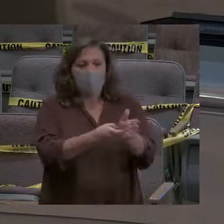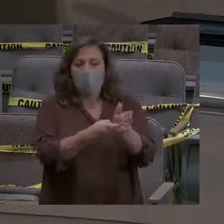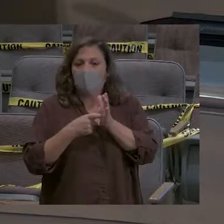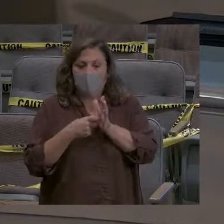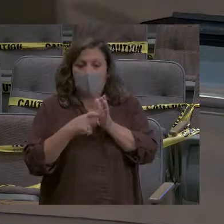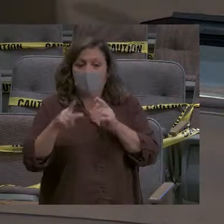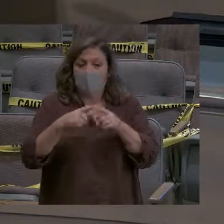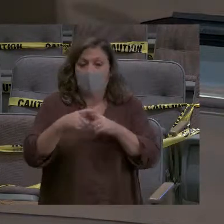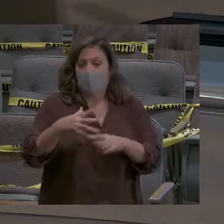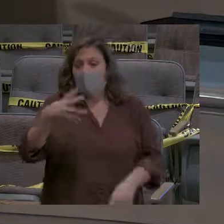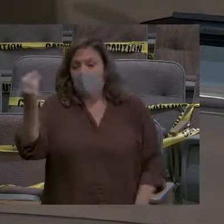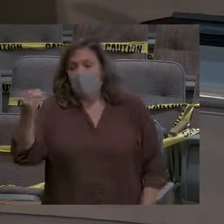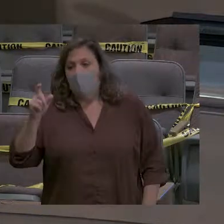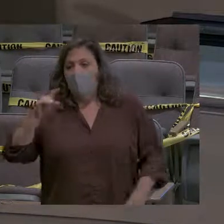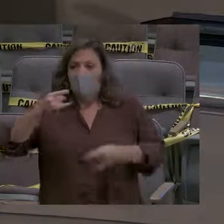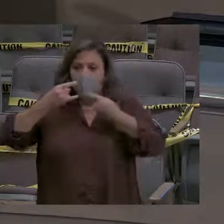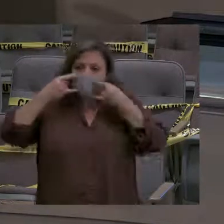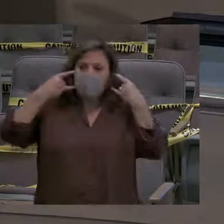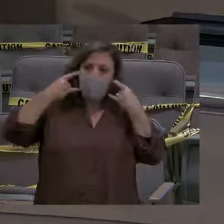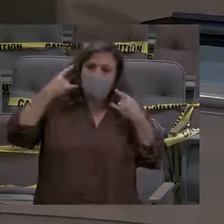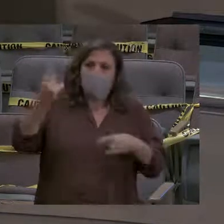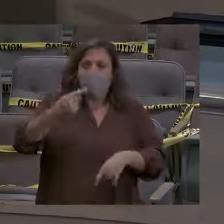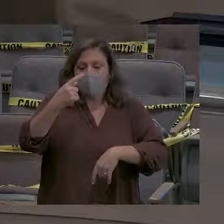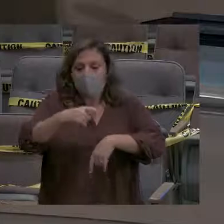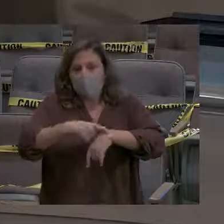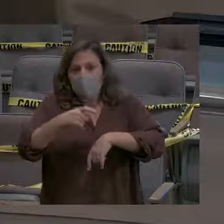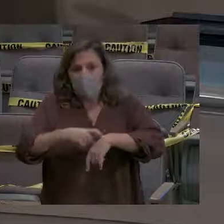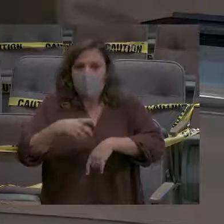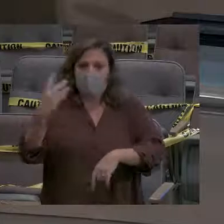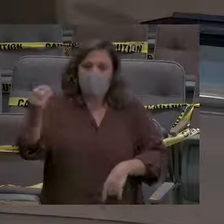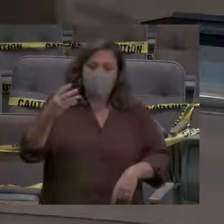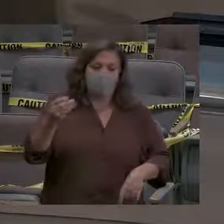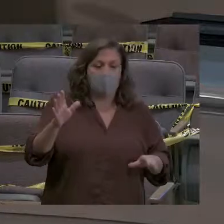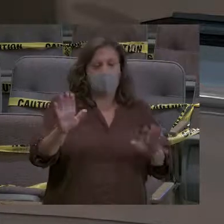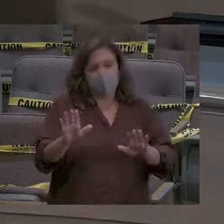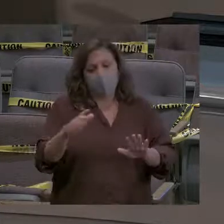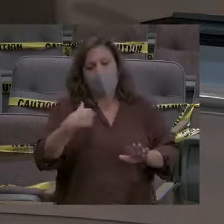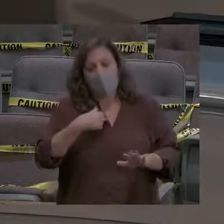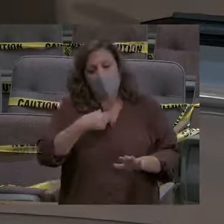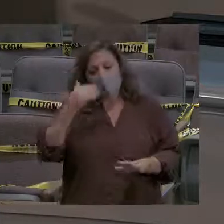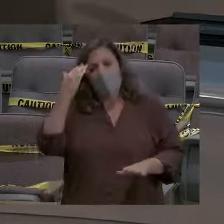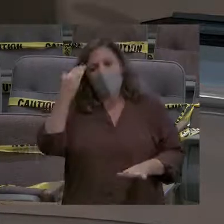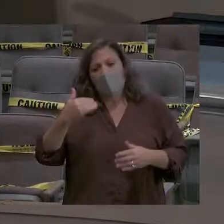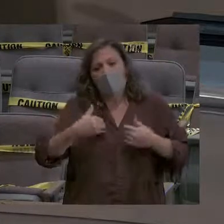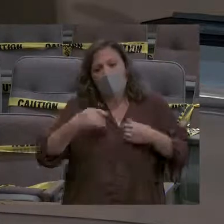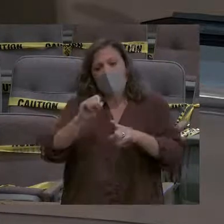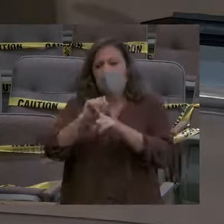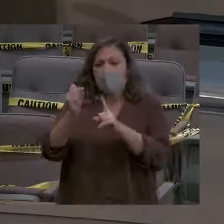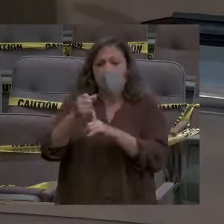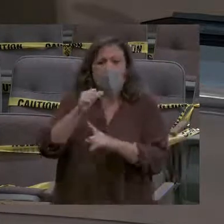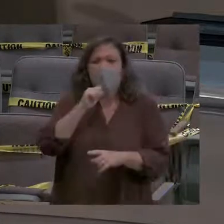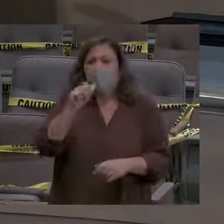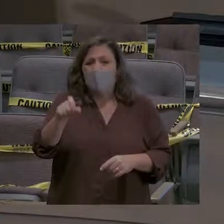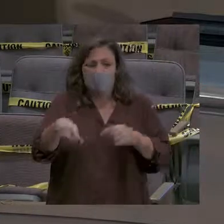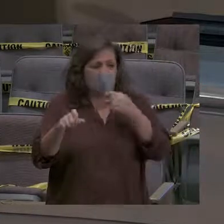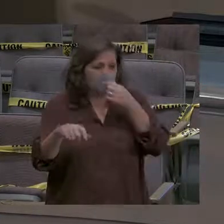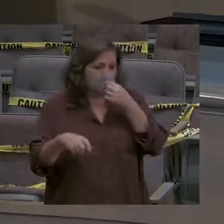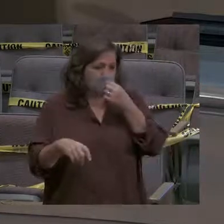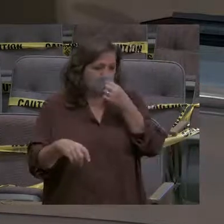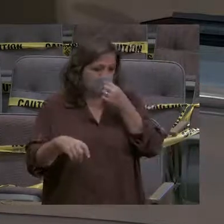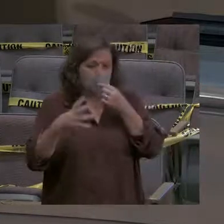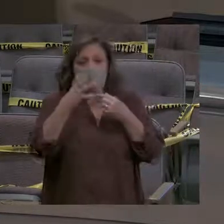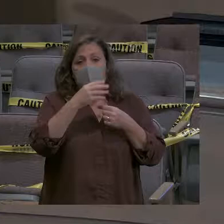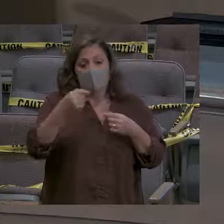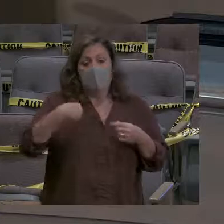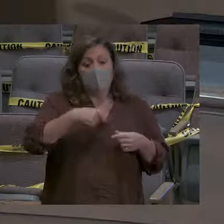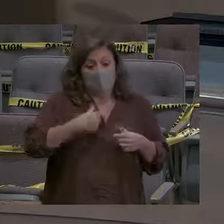as they walk out the door that they have to wear one at all times. We know that there are exceptions, and frankly, we also live in a